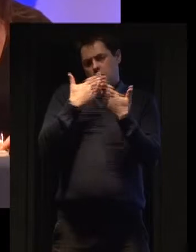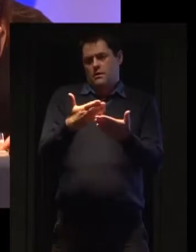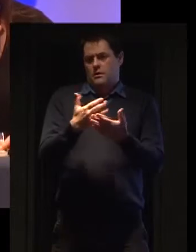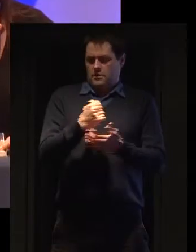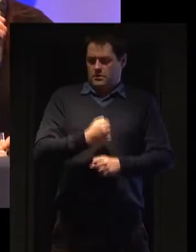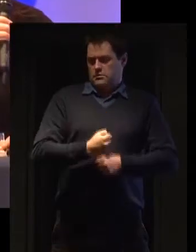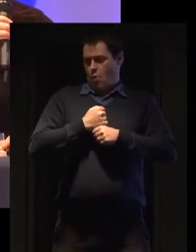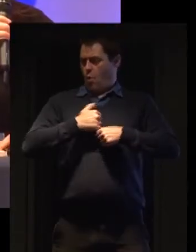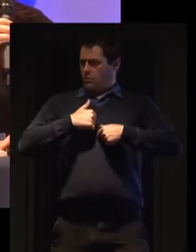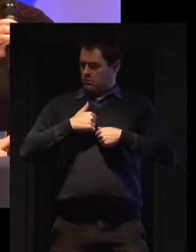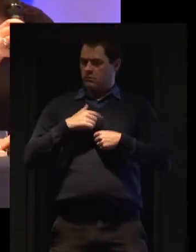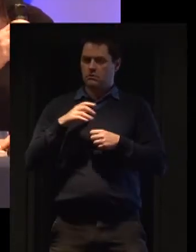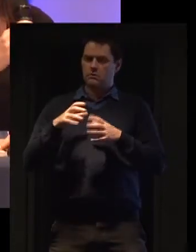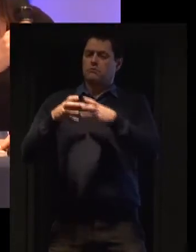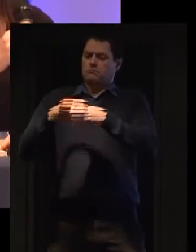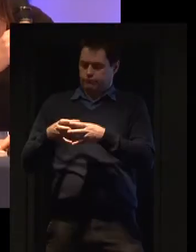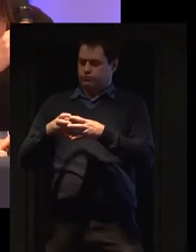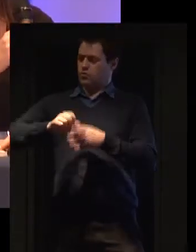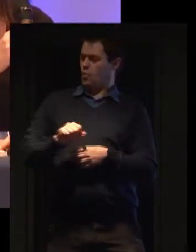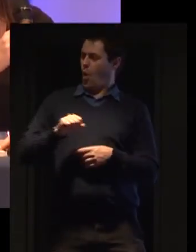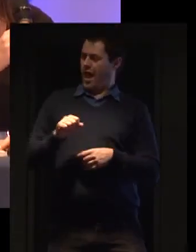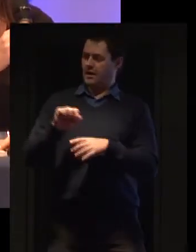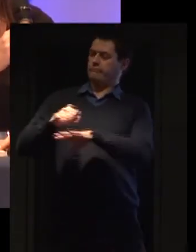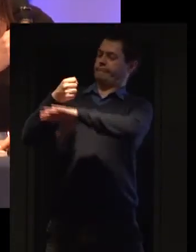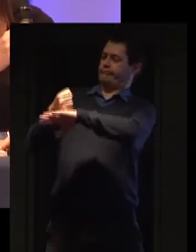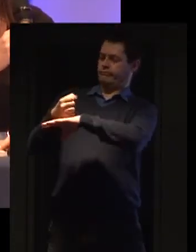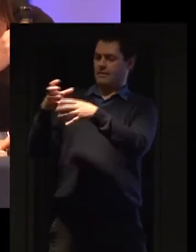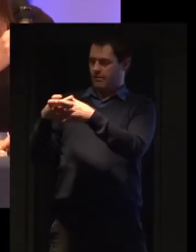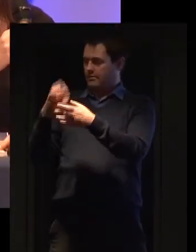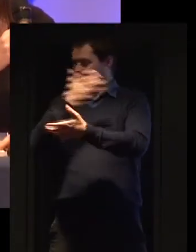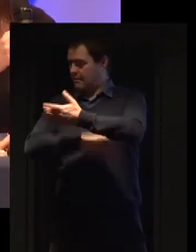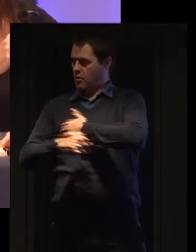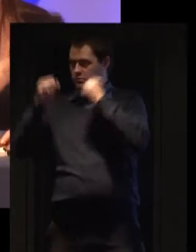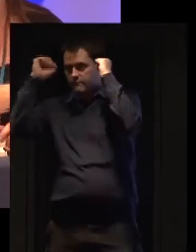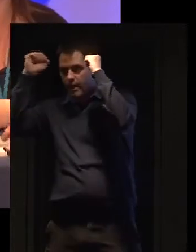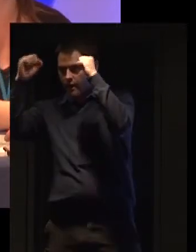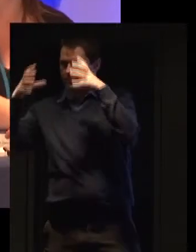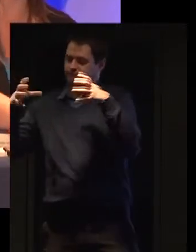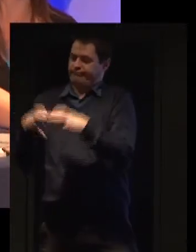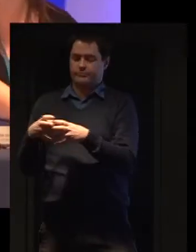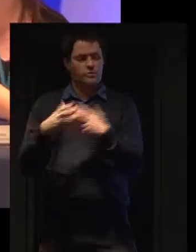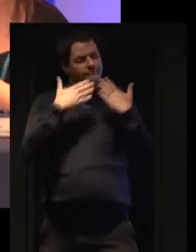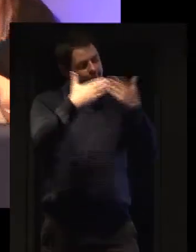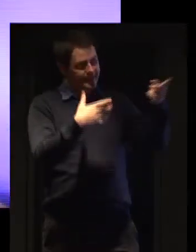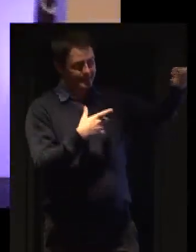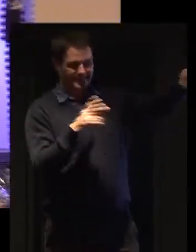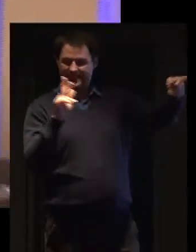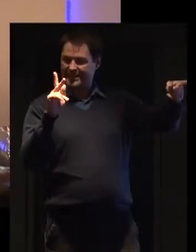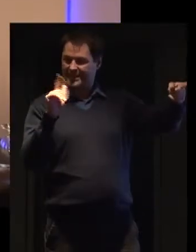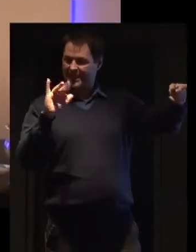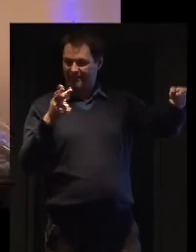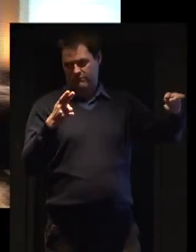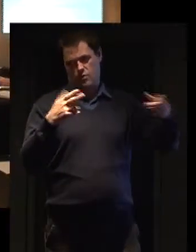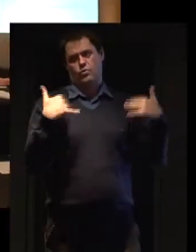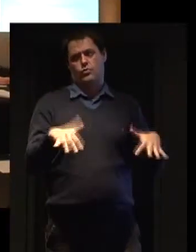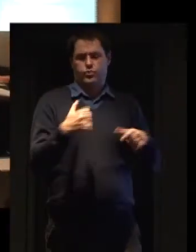Hibernian Disabled Association. I just want to say thanks to Keith for all his support and hard work. Okay. So